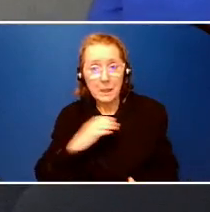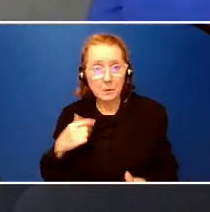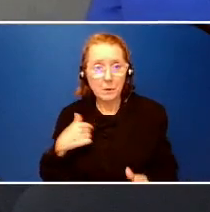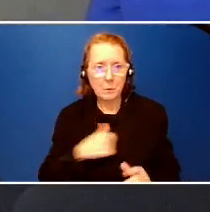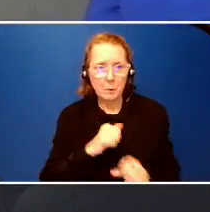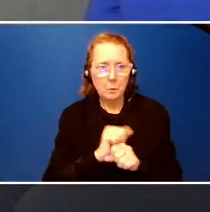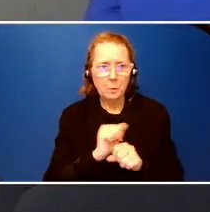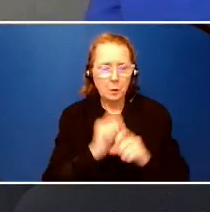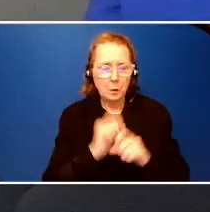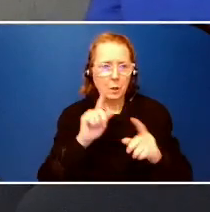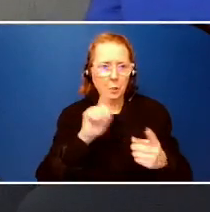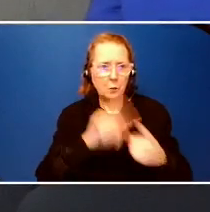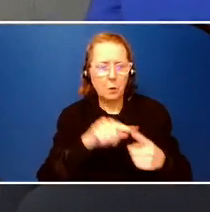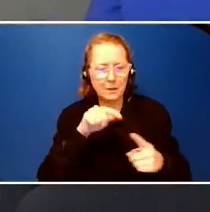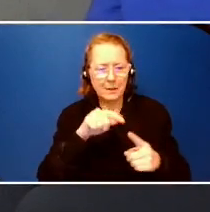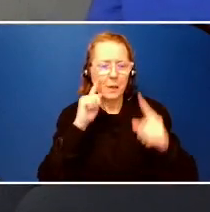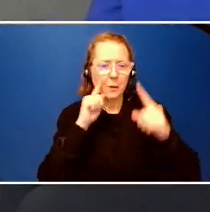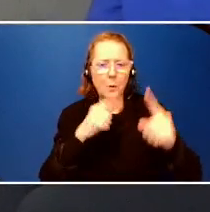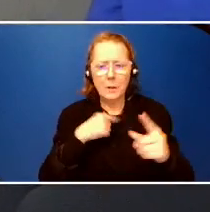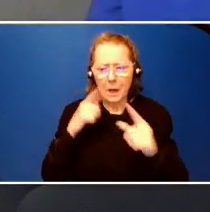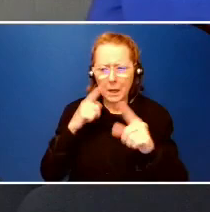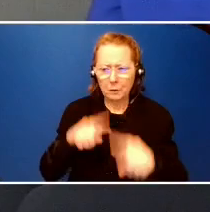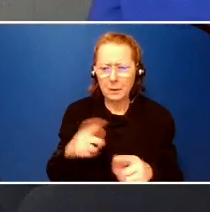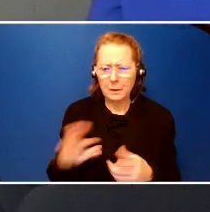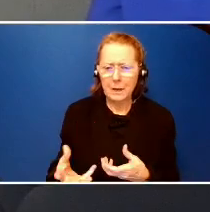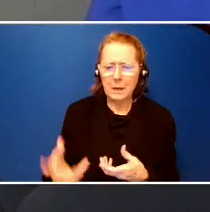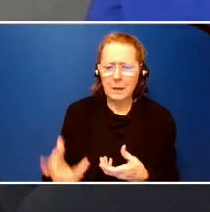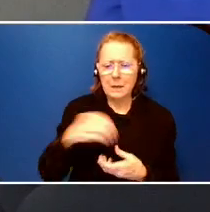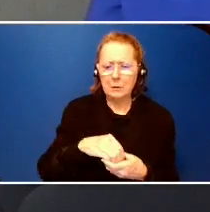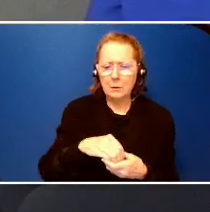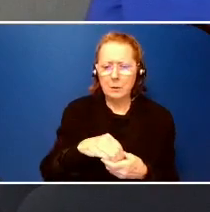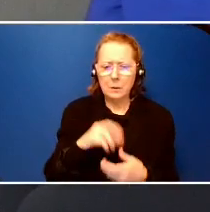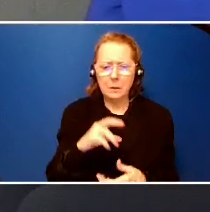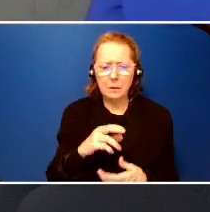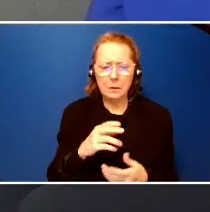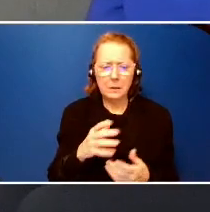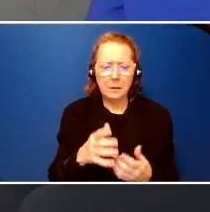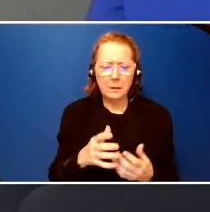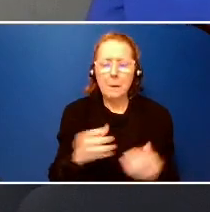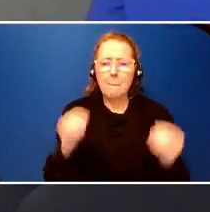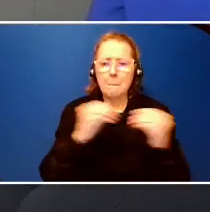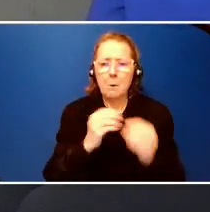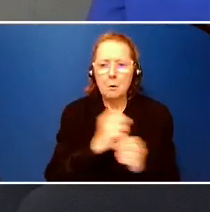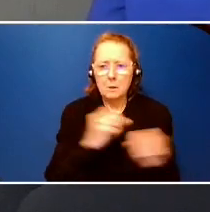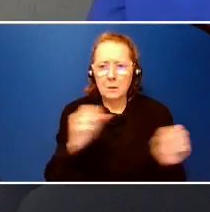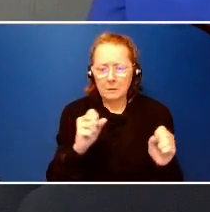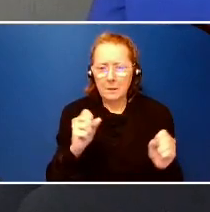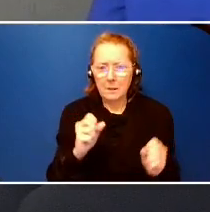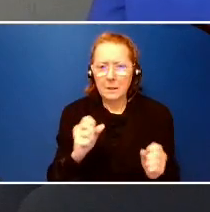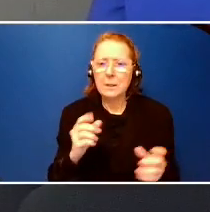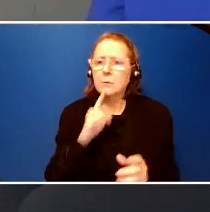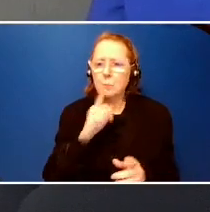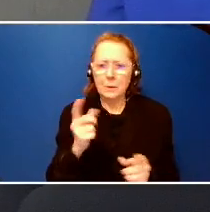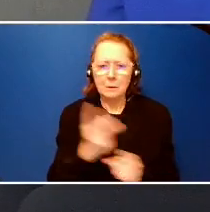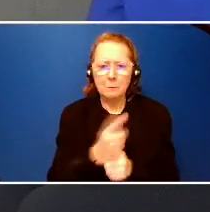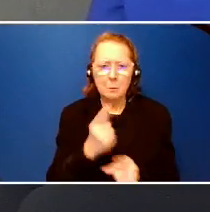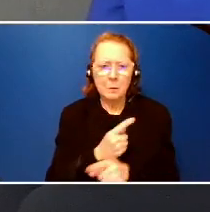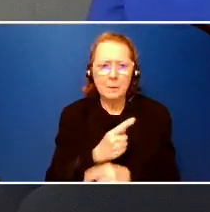that. And I agree that incorporating robust safety into this is very appropriate.